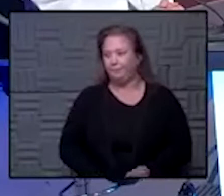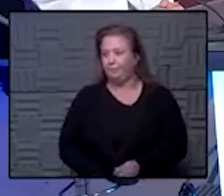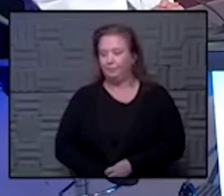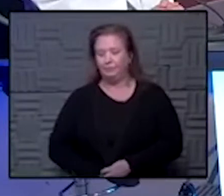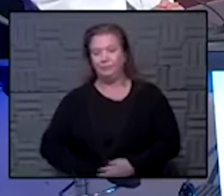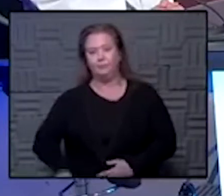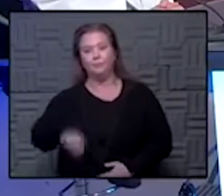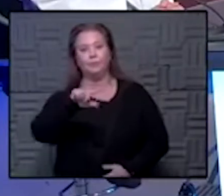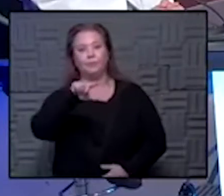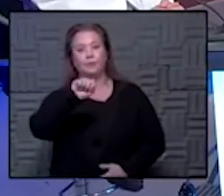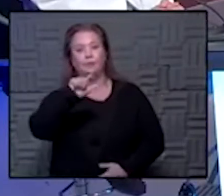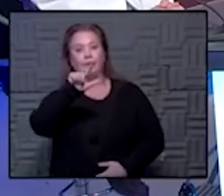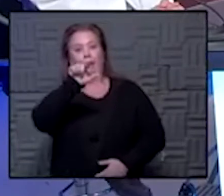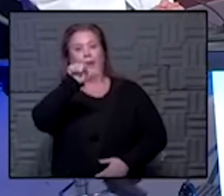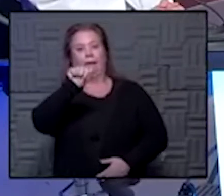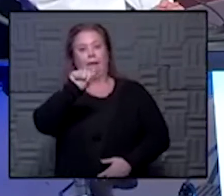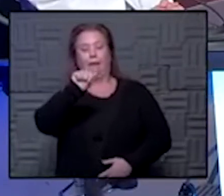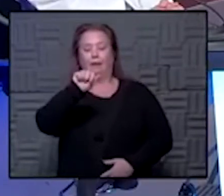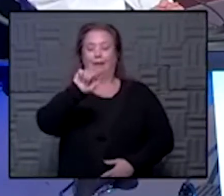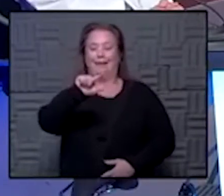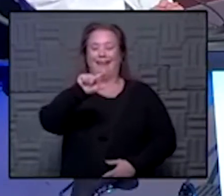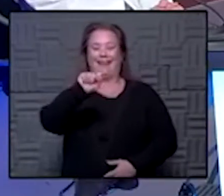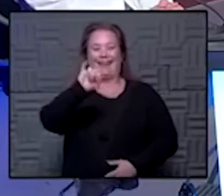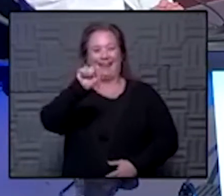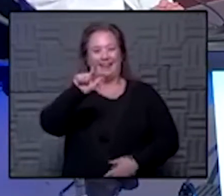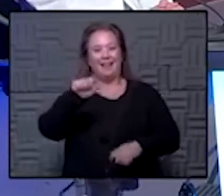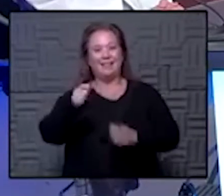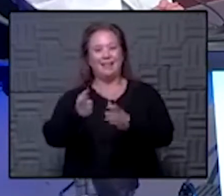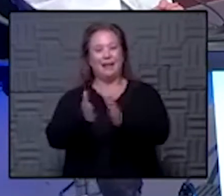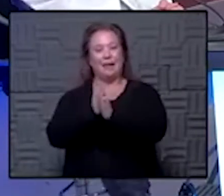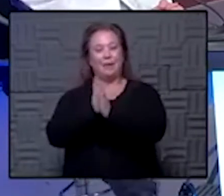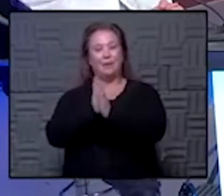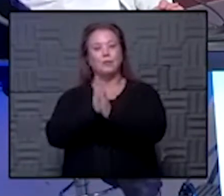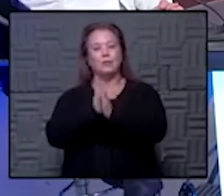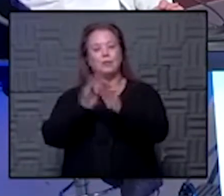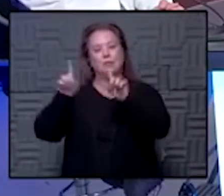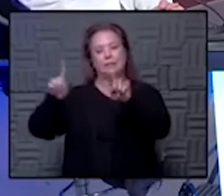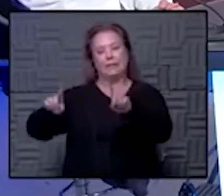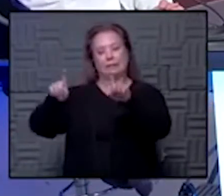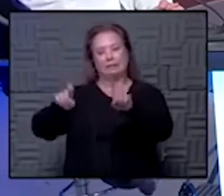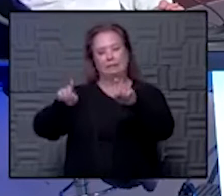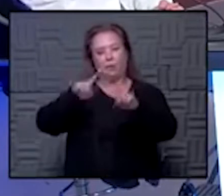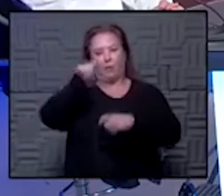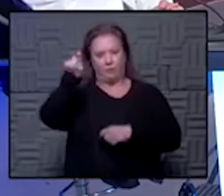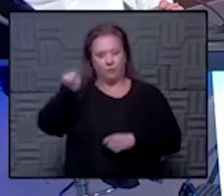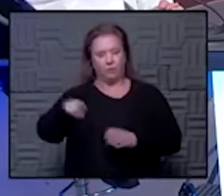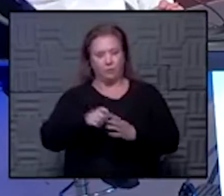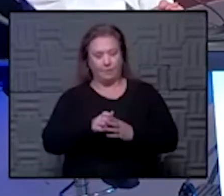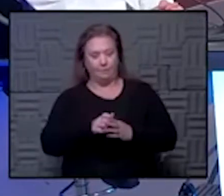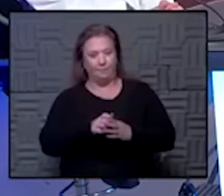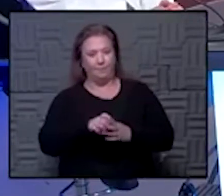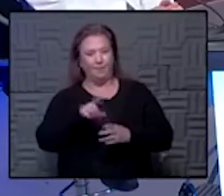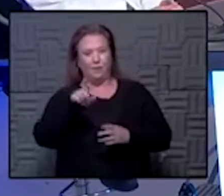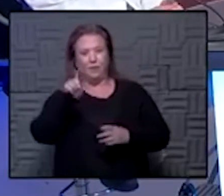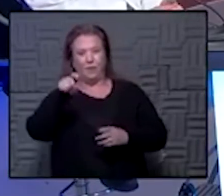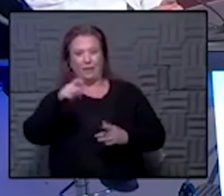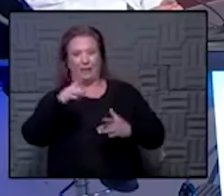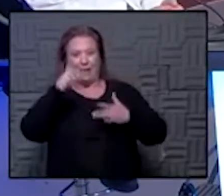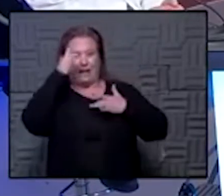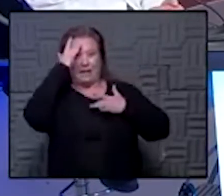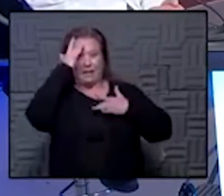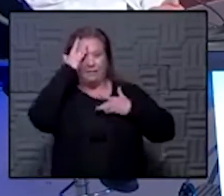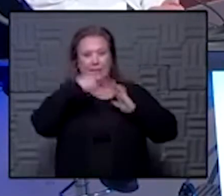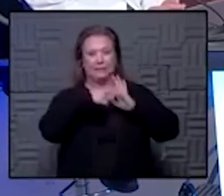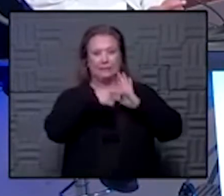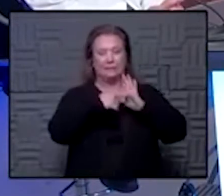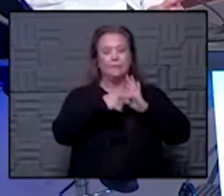is asking a question that a lot of people are asking, and it has to do with testing. She wants to know, do I need symptoms or a